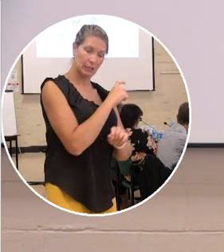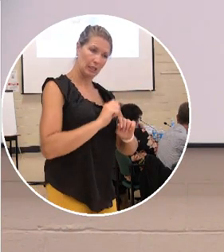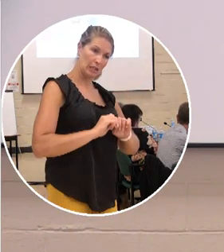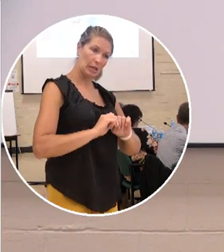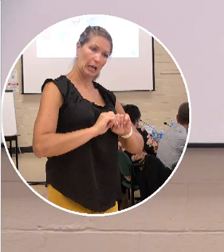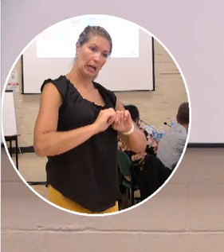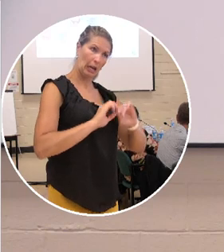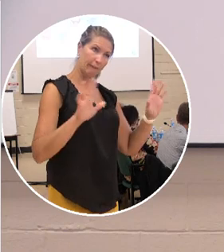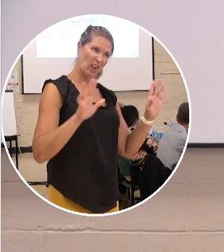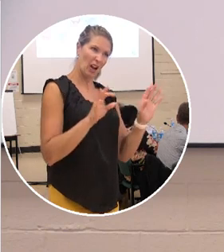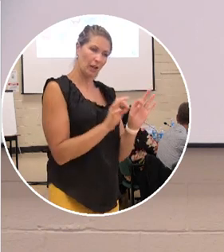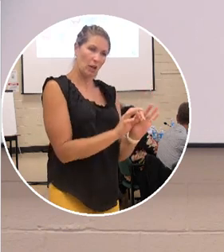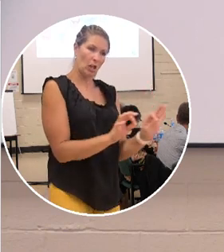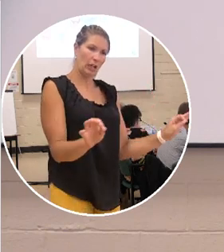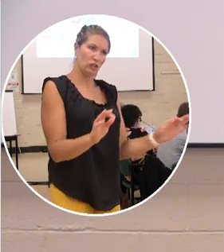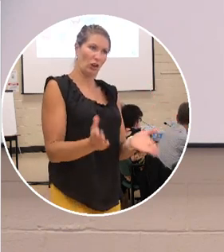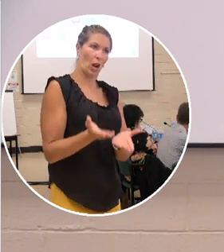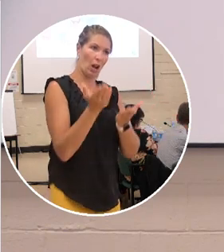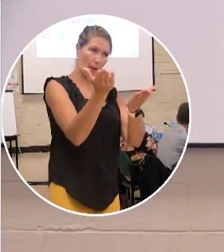clear.